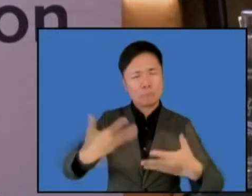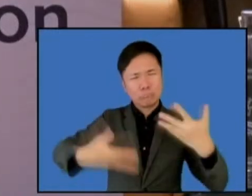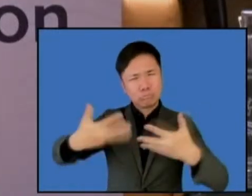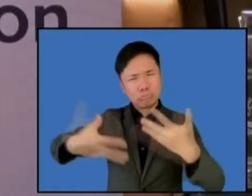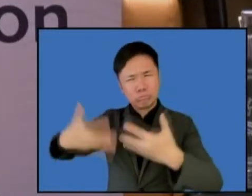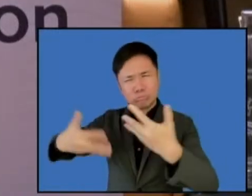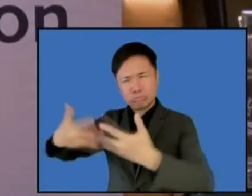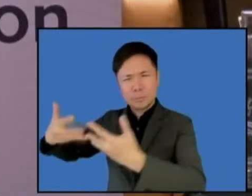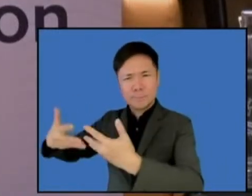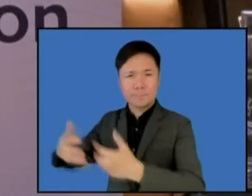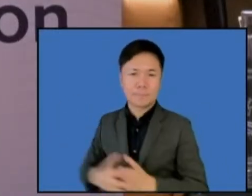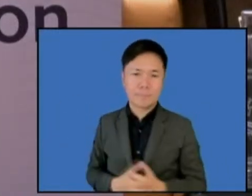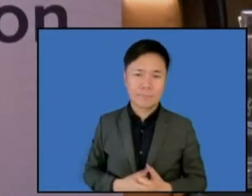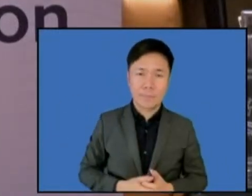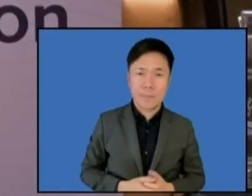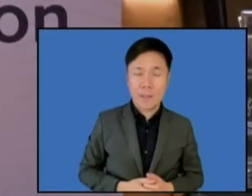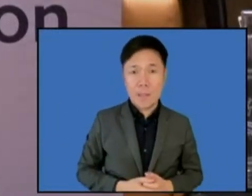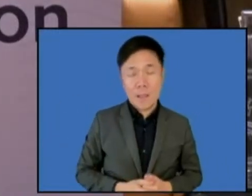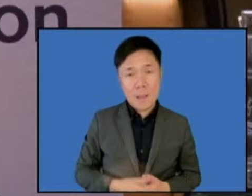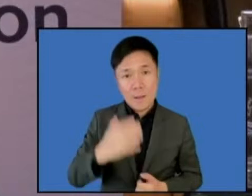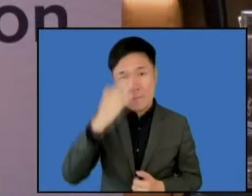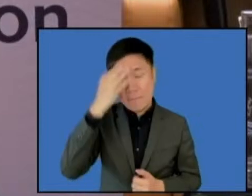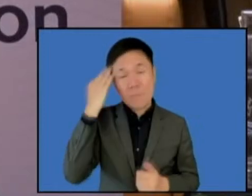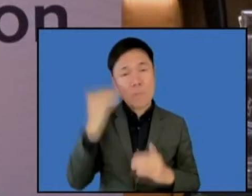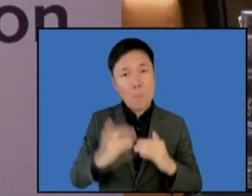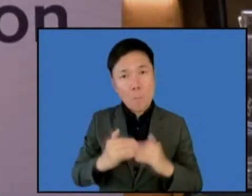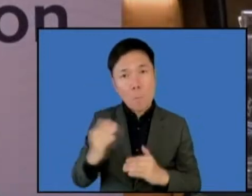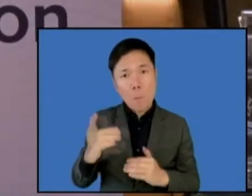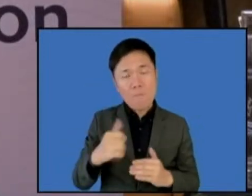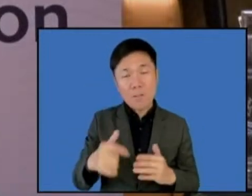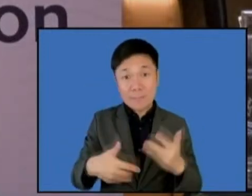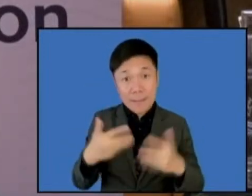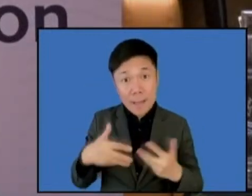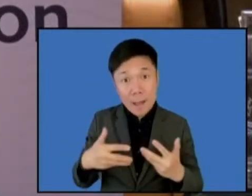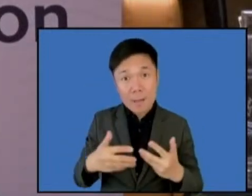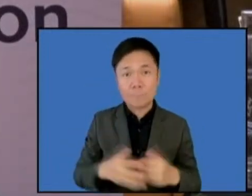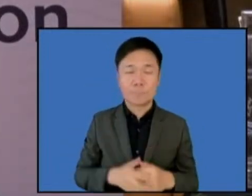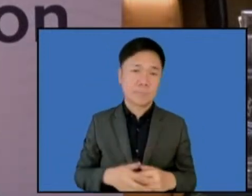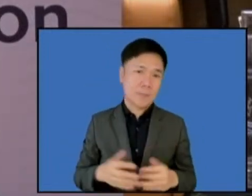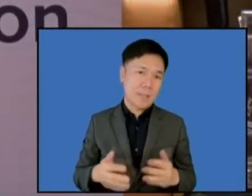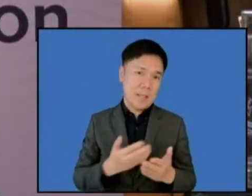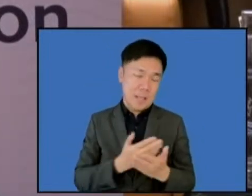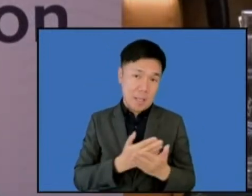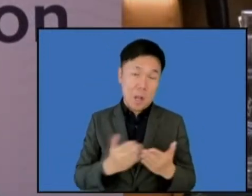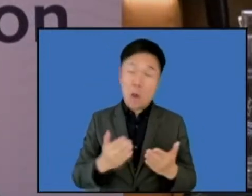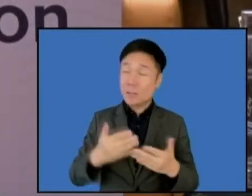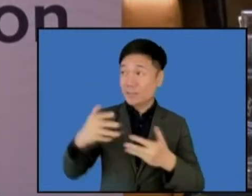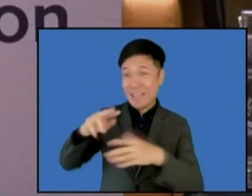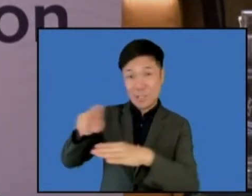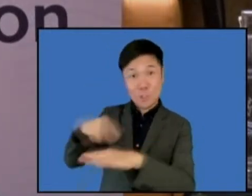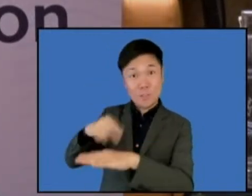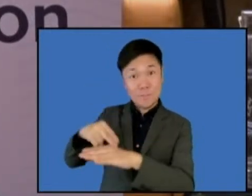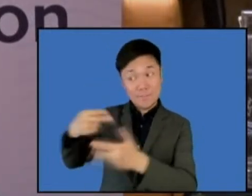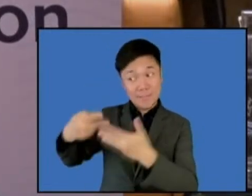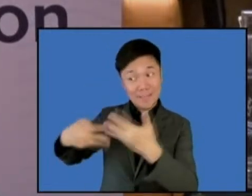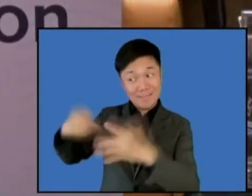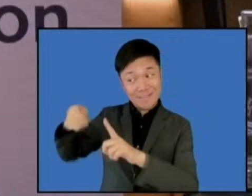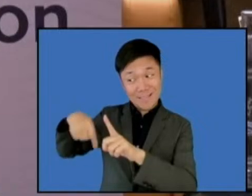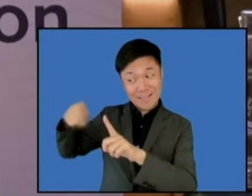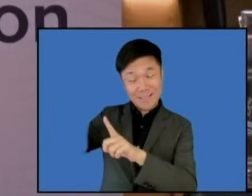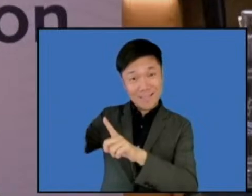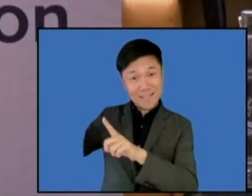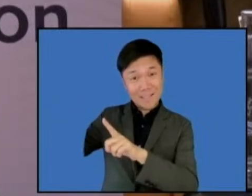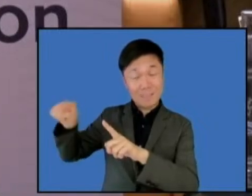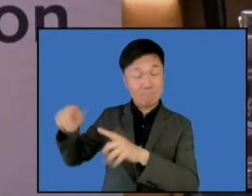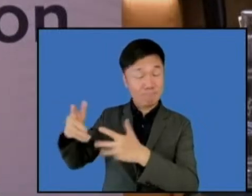the demand for more disaggregated data, national statistical systems, official